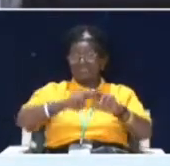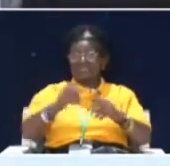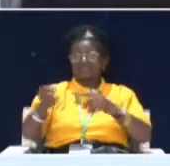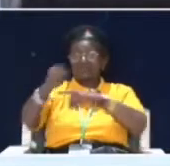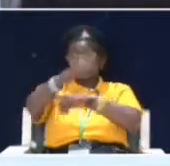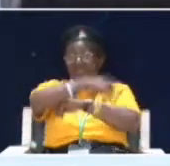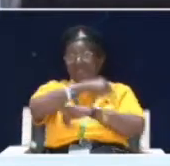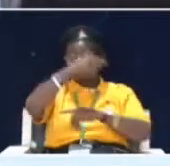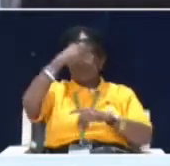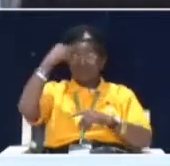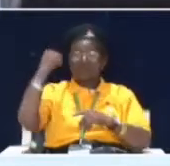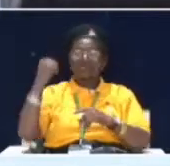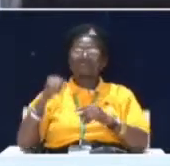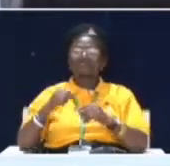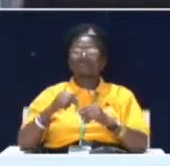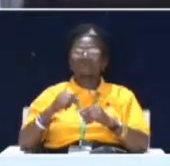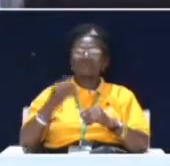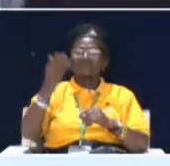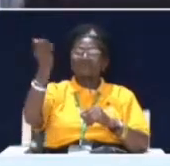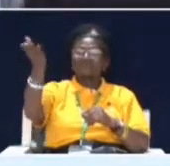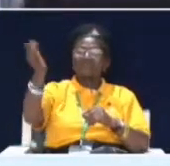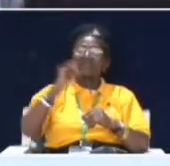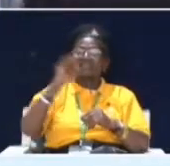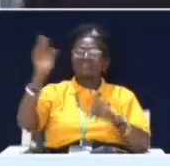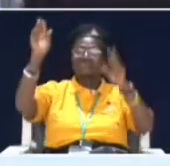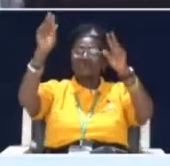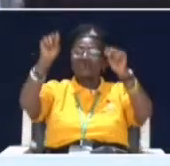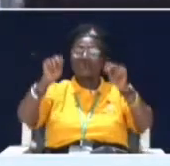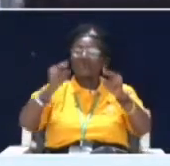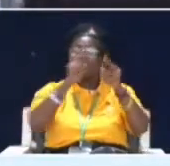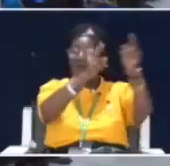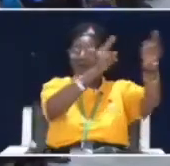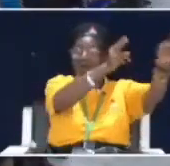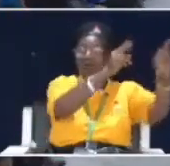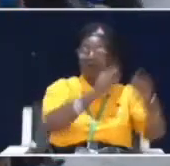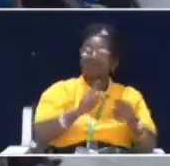because there is no hurry